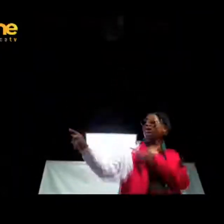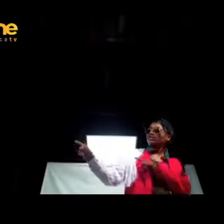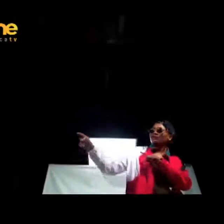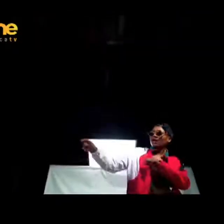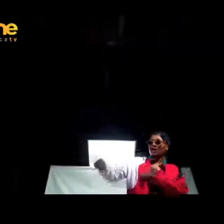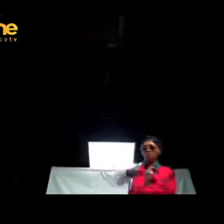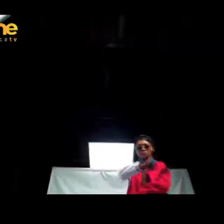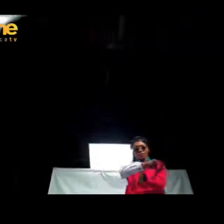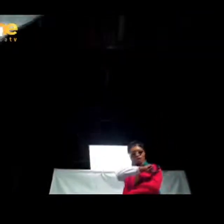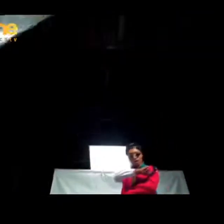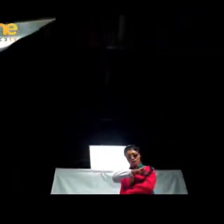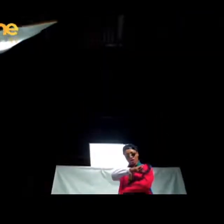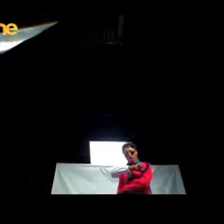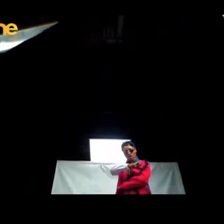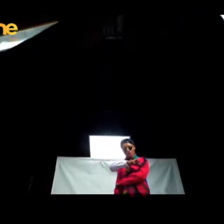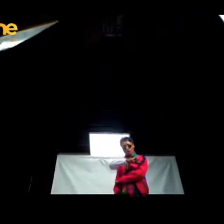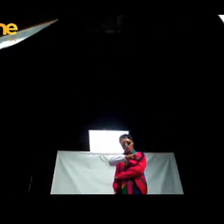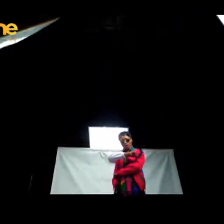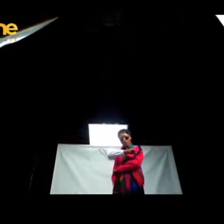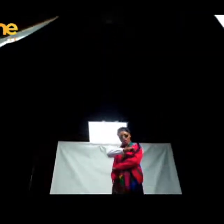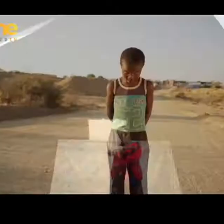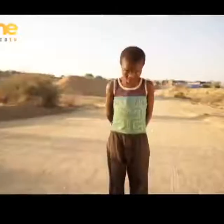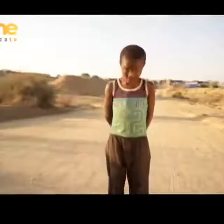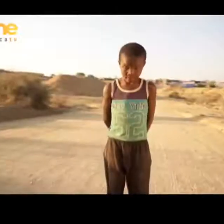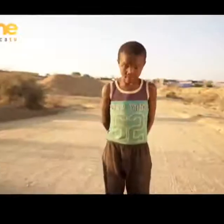to sunshine we come.